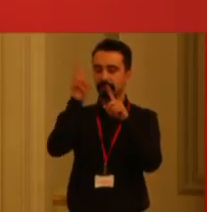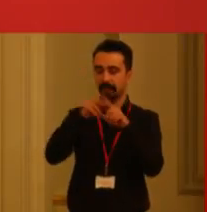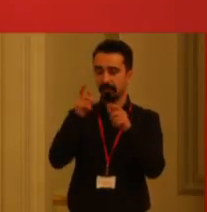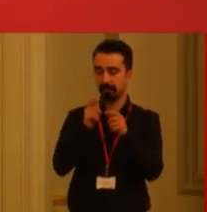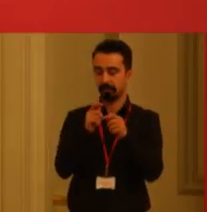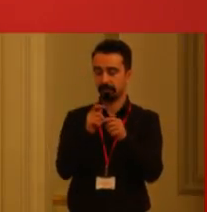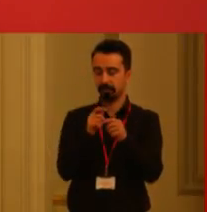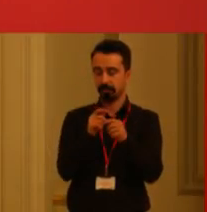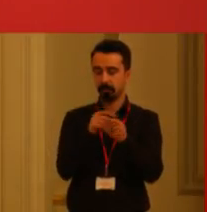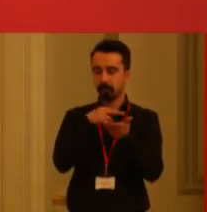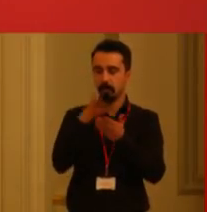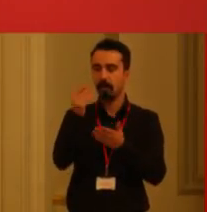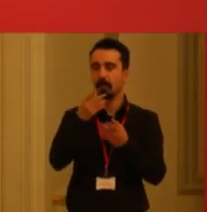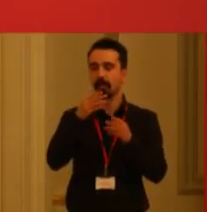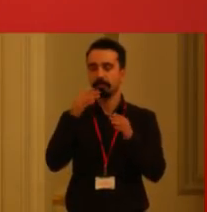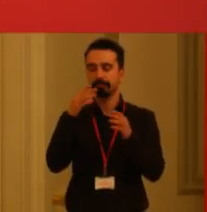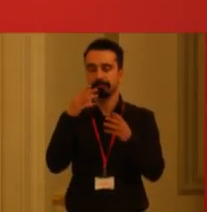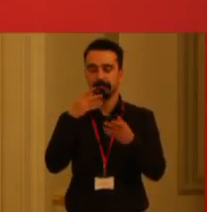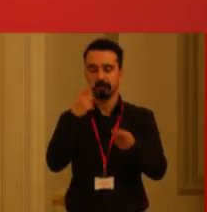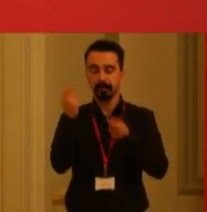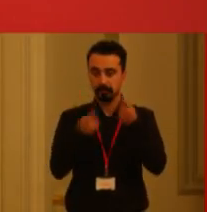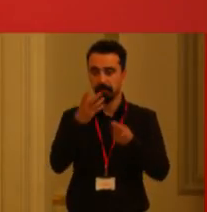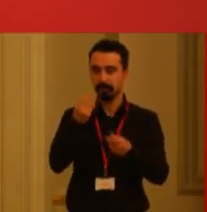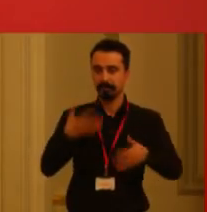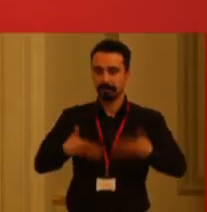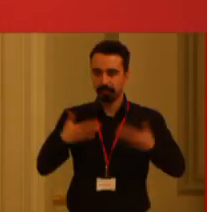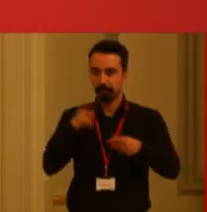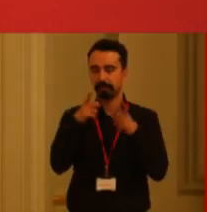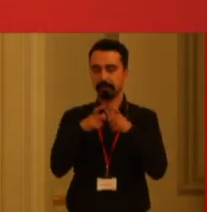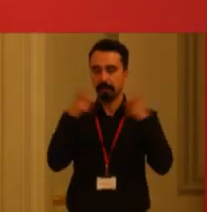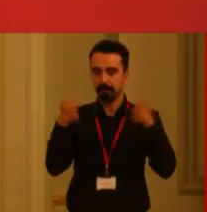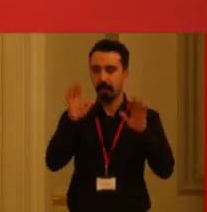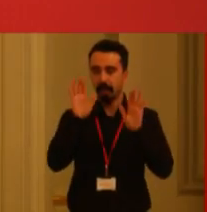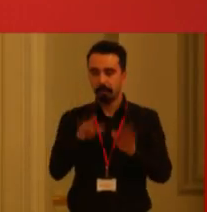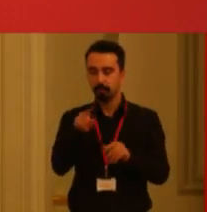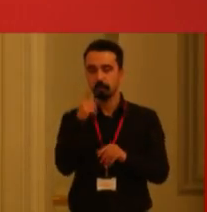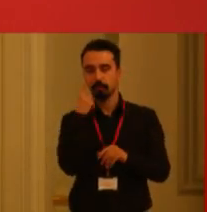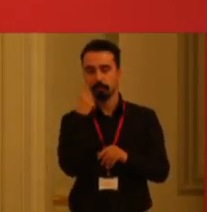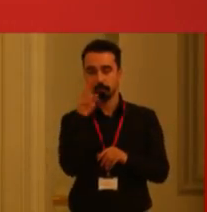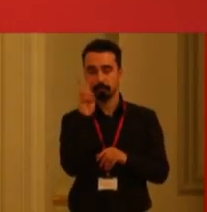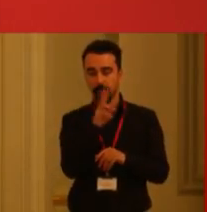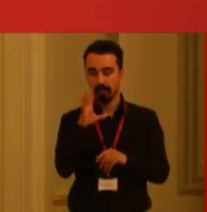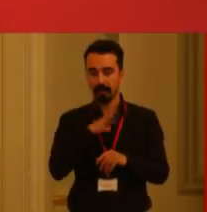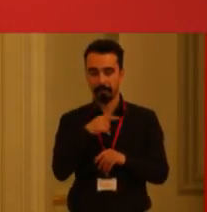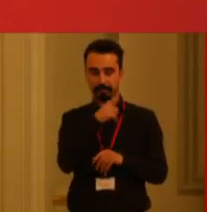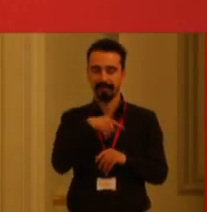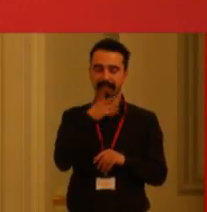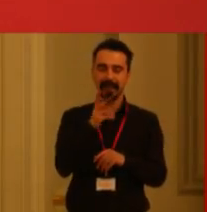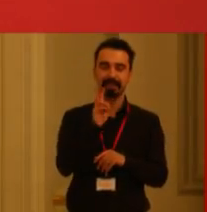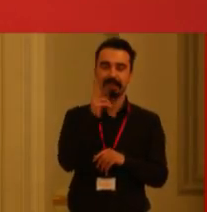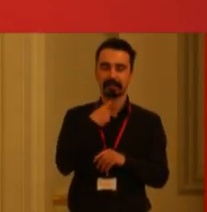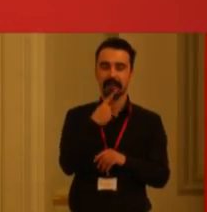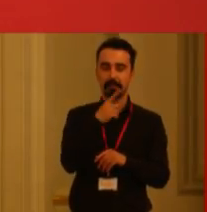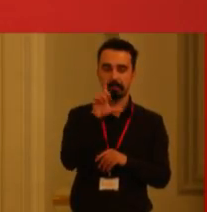actively participating in politics? We focused on these studies, and it's quite